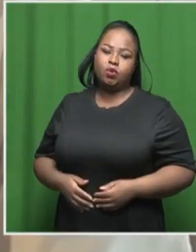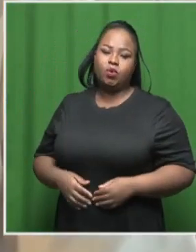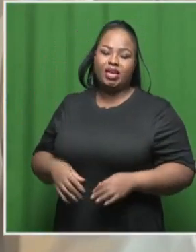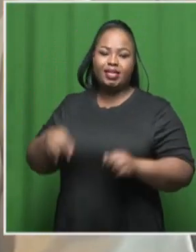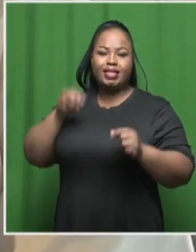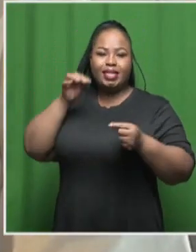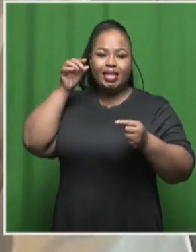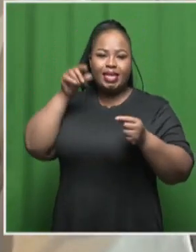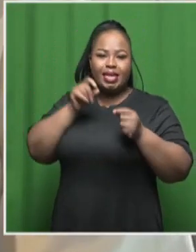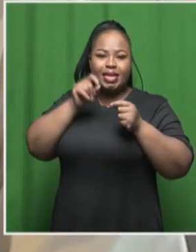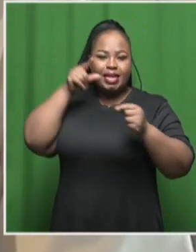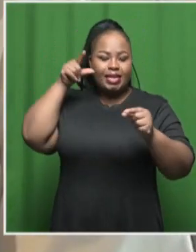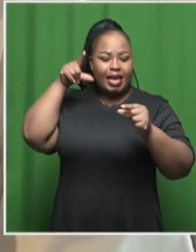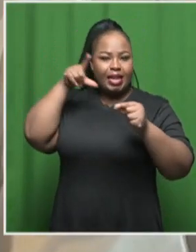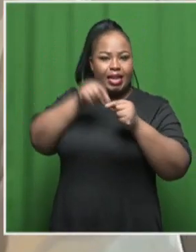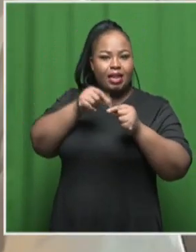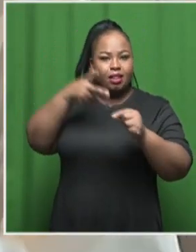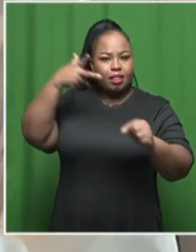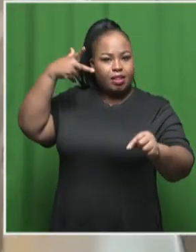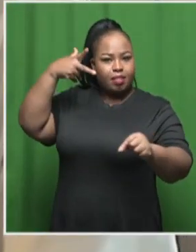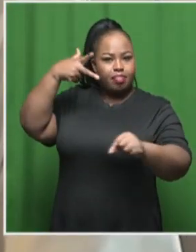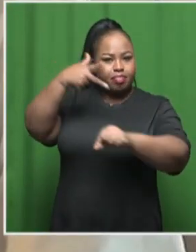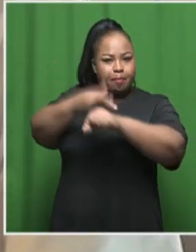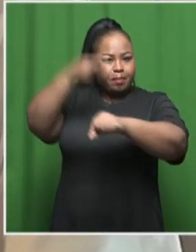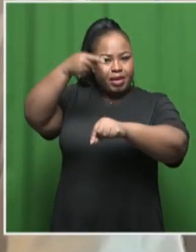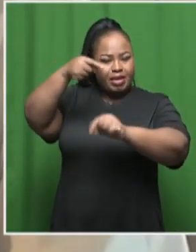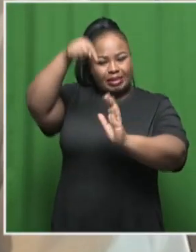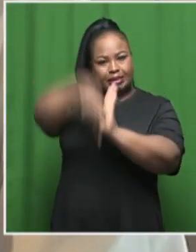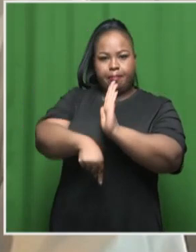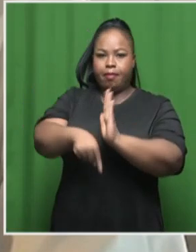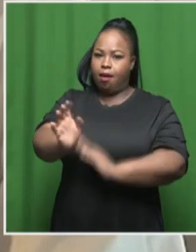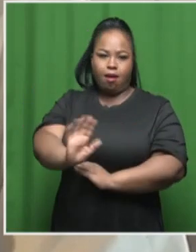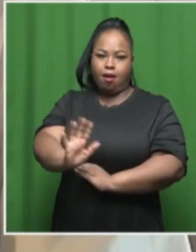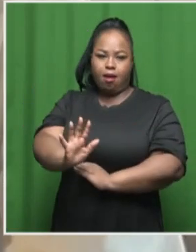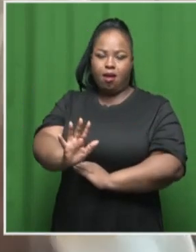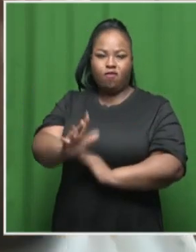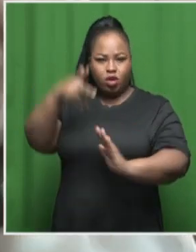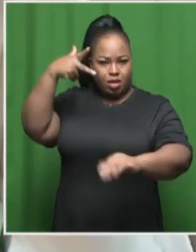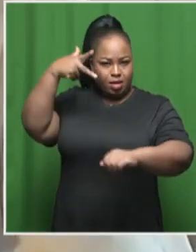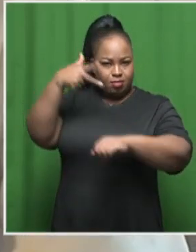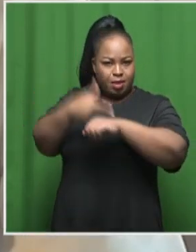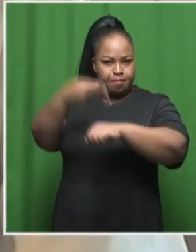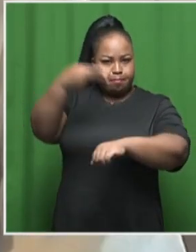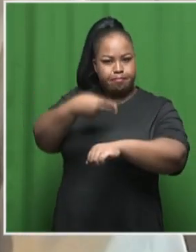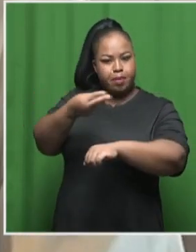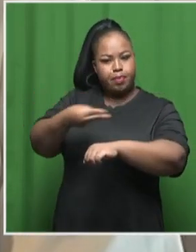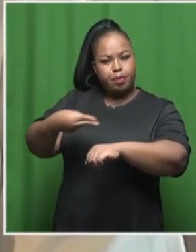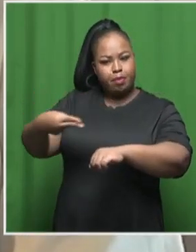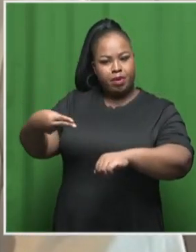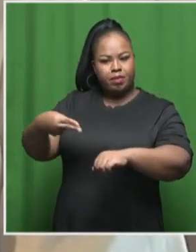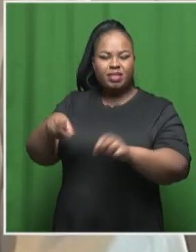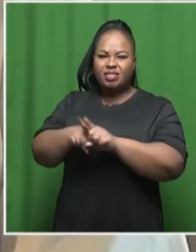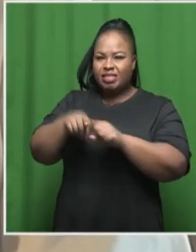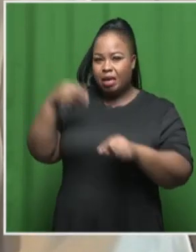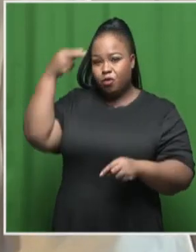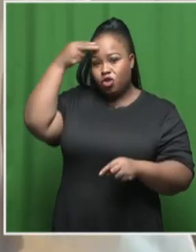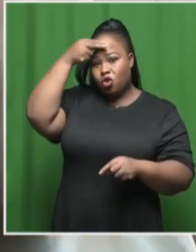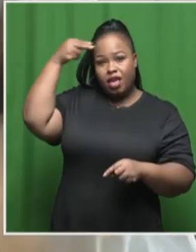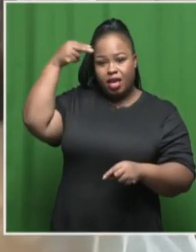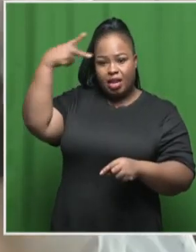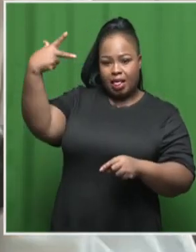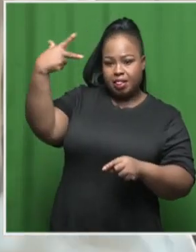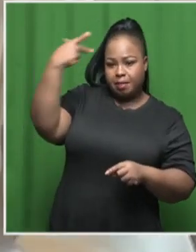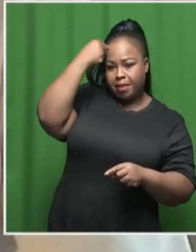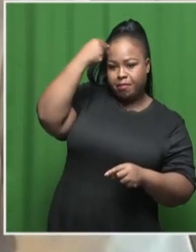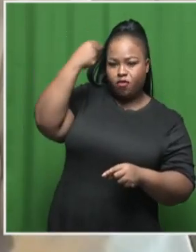needle doesn't go beyond the skin. It doesn't go deeper as the skin. So even with it just being skin on your head or